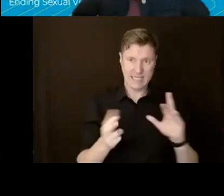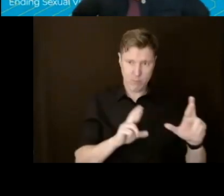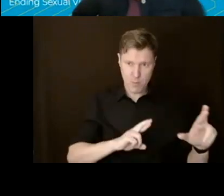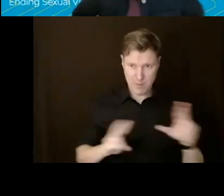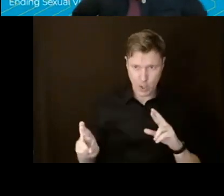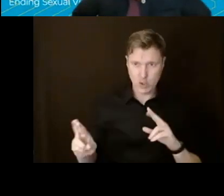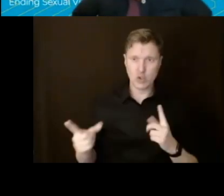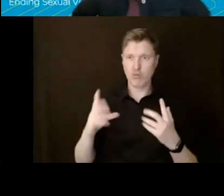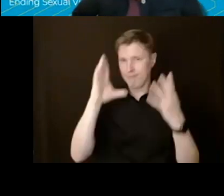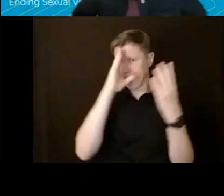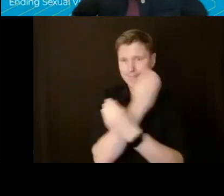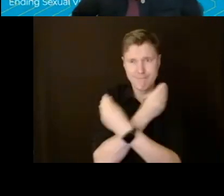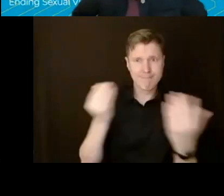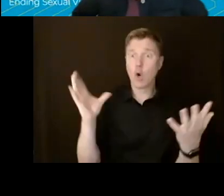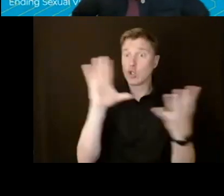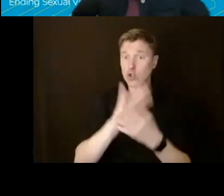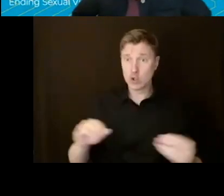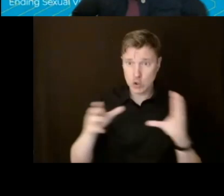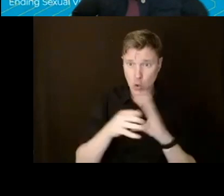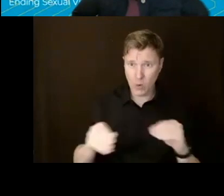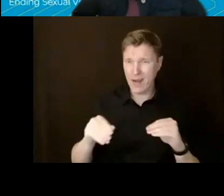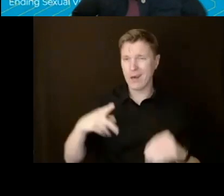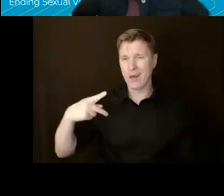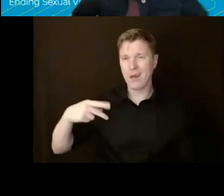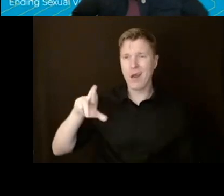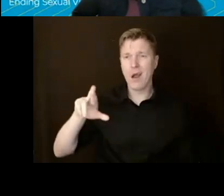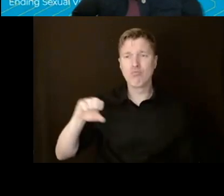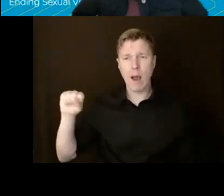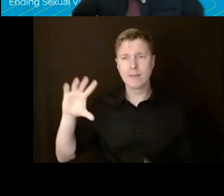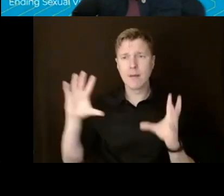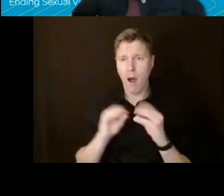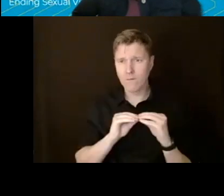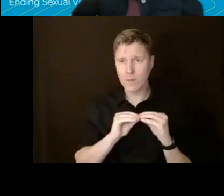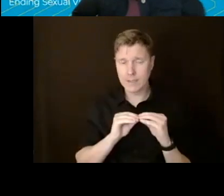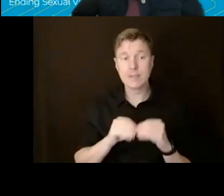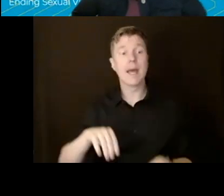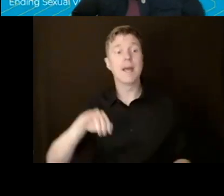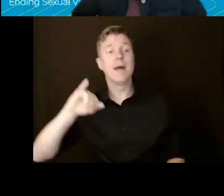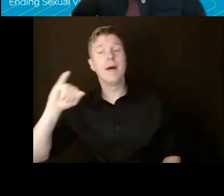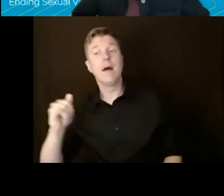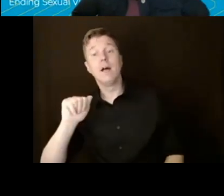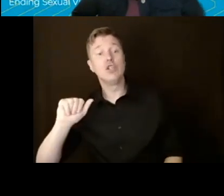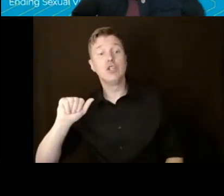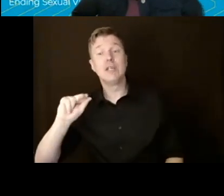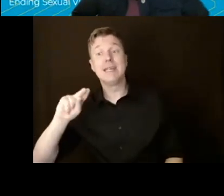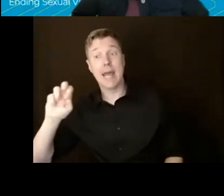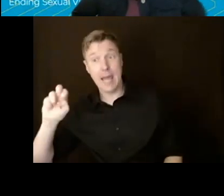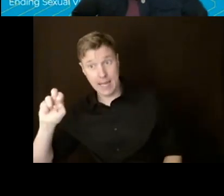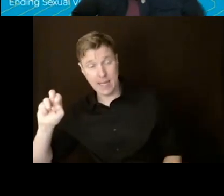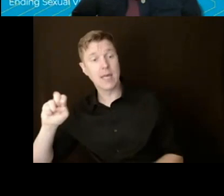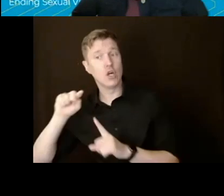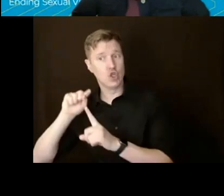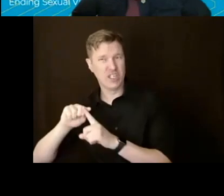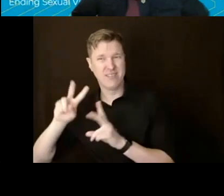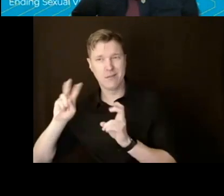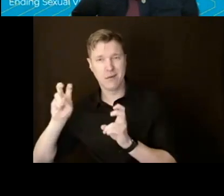a press conference. And Janae is playing the role of an organizer. And Janae's